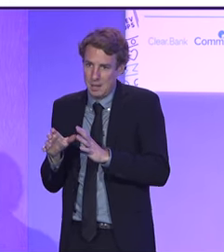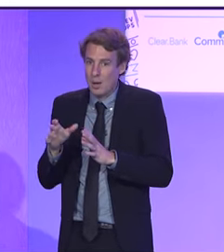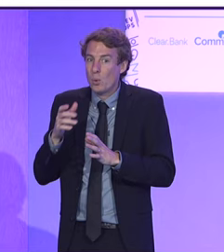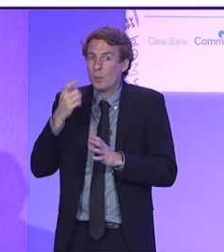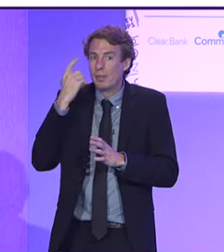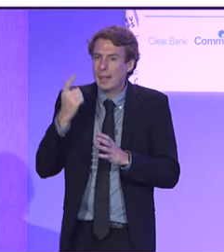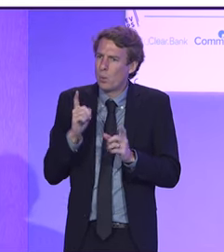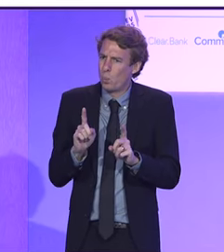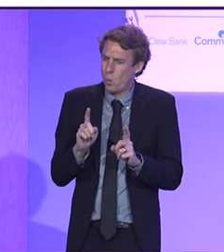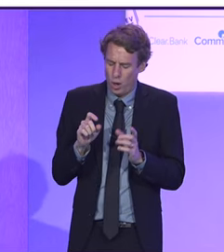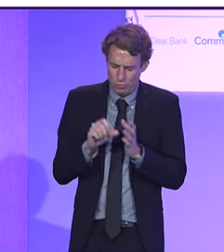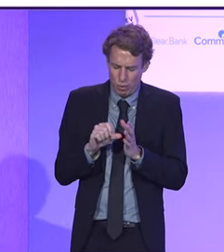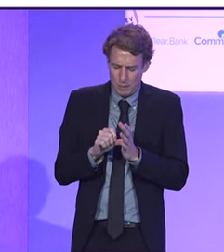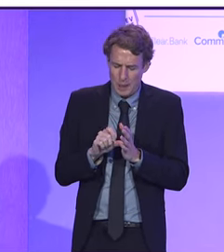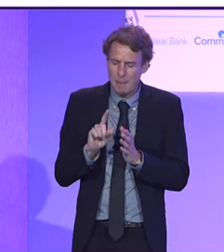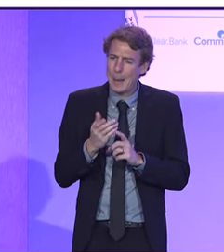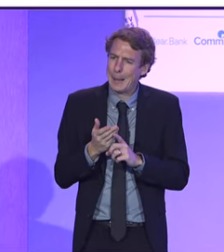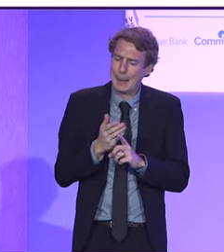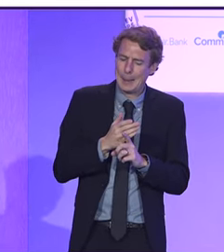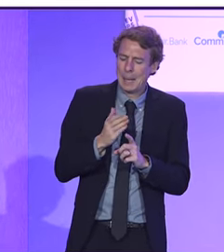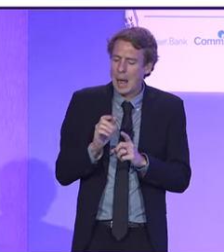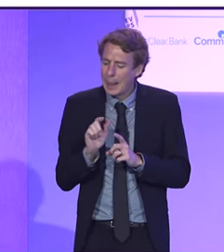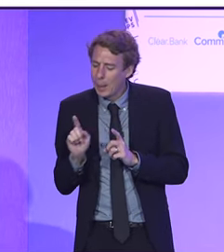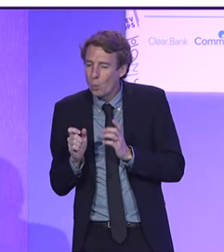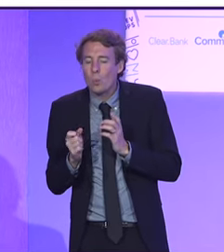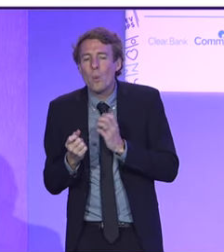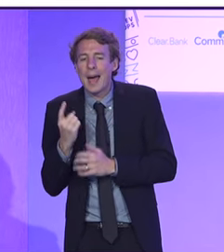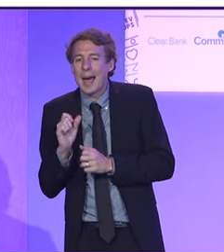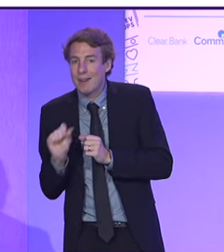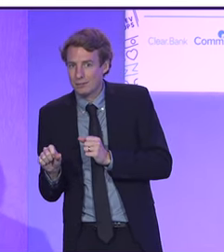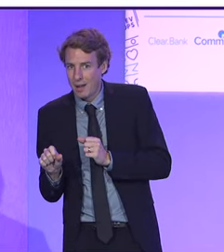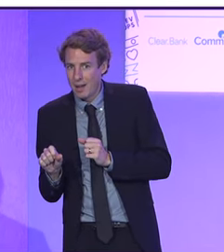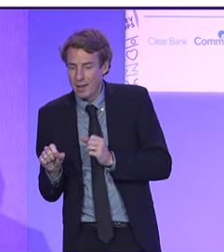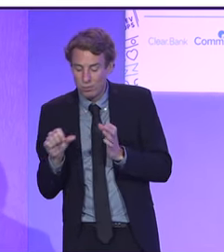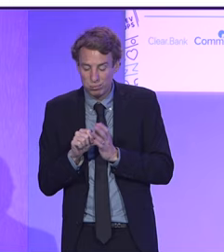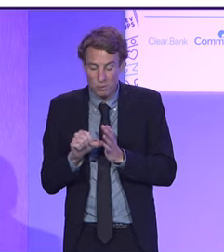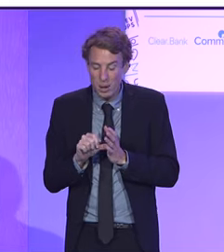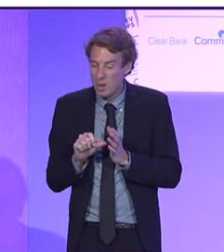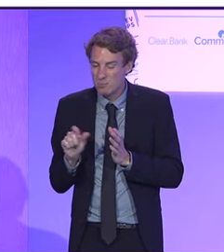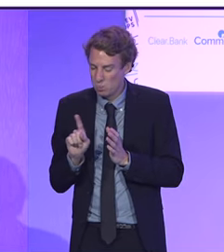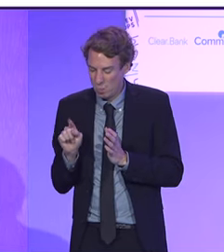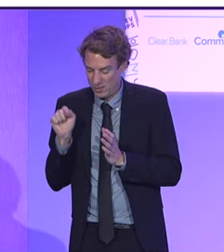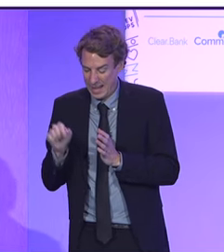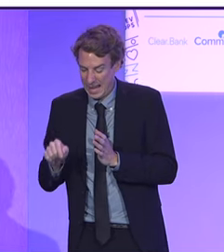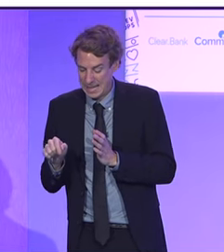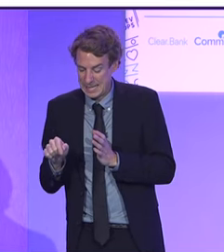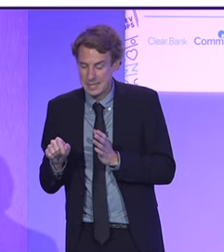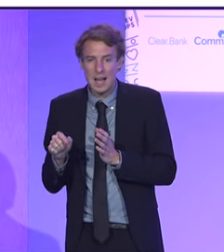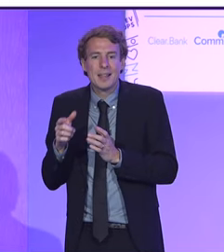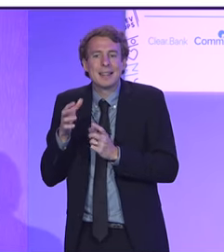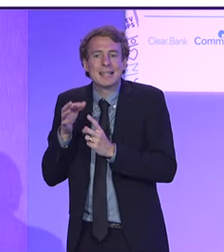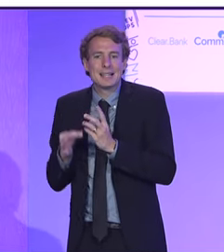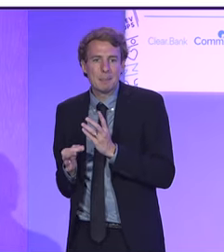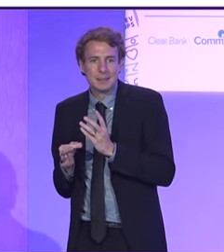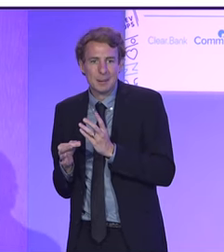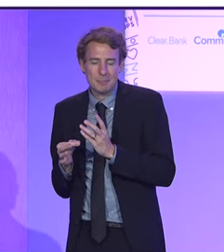symptom. And we usually don't understand the problem well enough, or we don't care about the problem enough. We're just focusing on a symptom. So